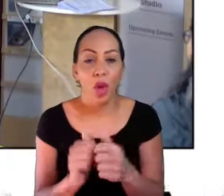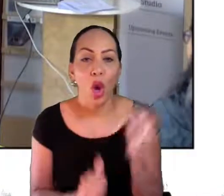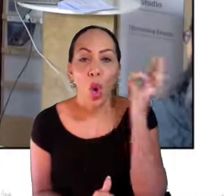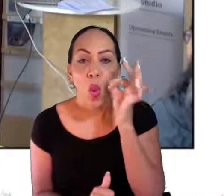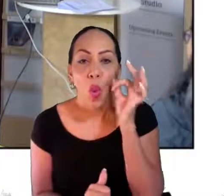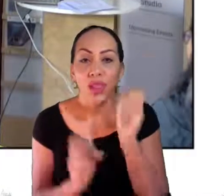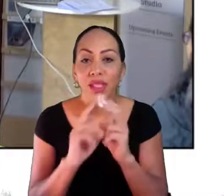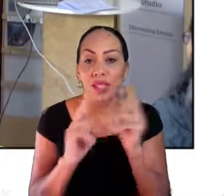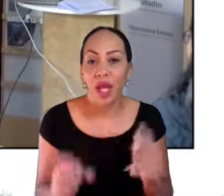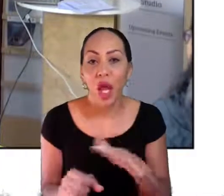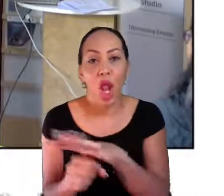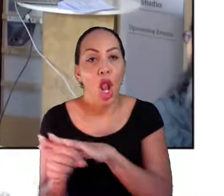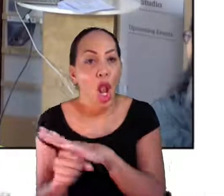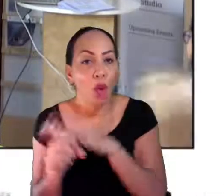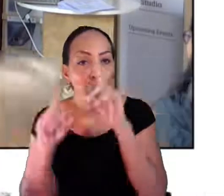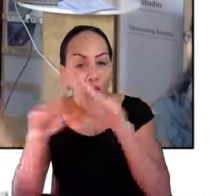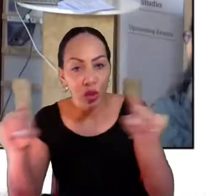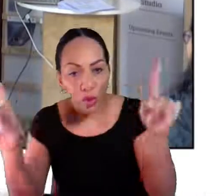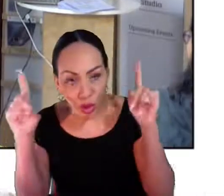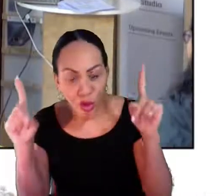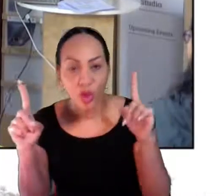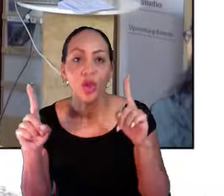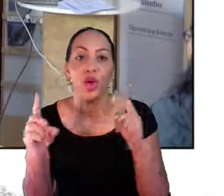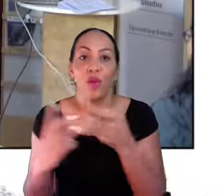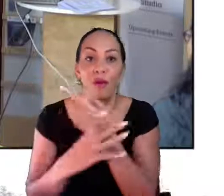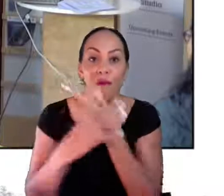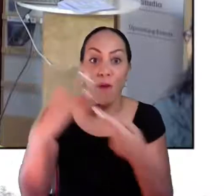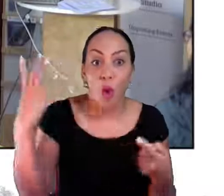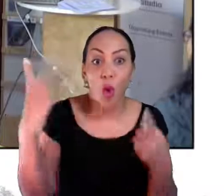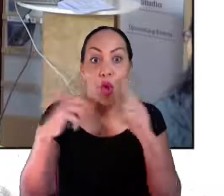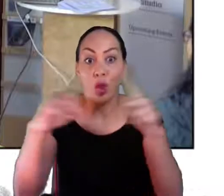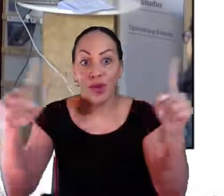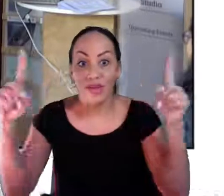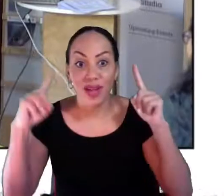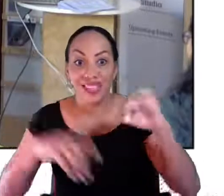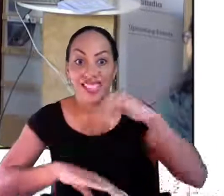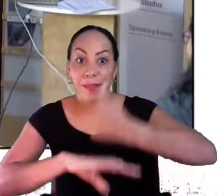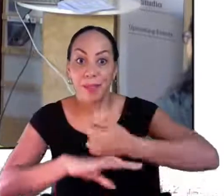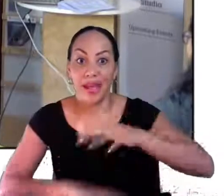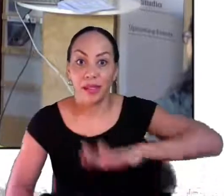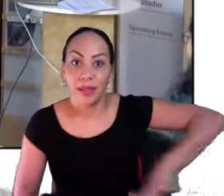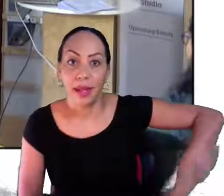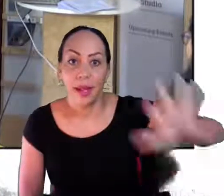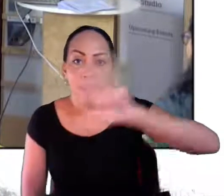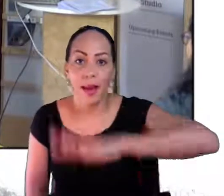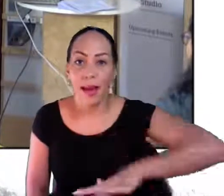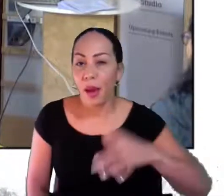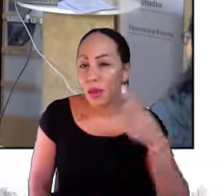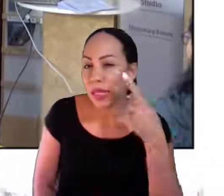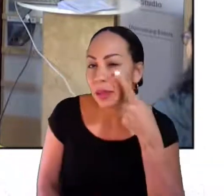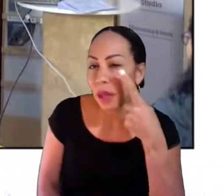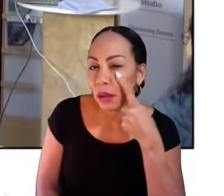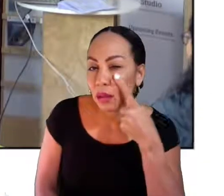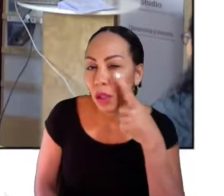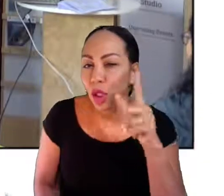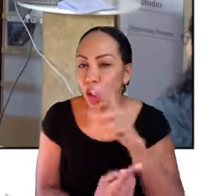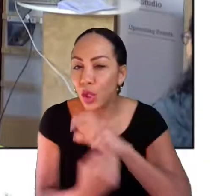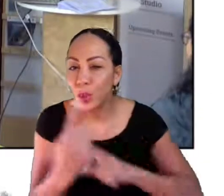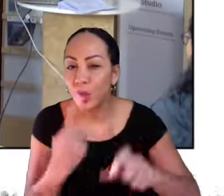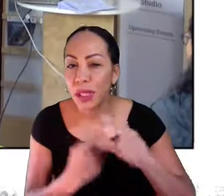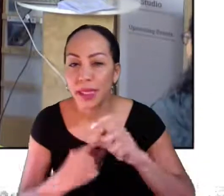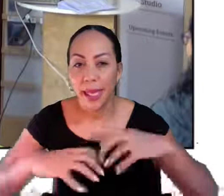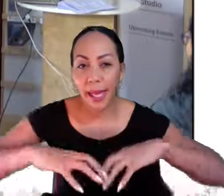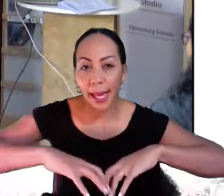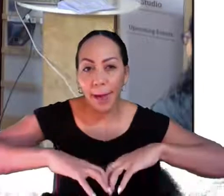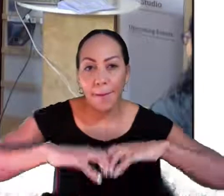That's UE, University of Bristol, University of Bath and Bath Spa. It was an experiment in how we nurture community. What does it take to build a